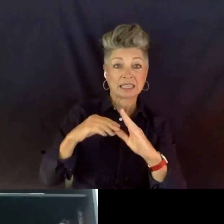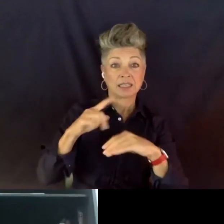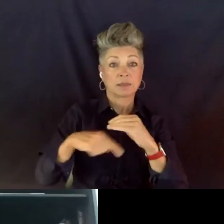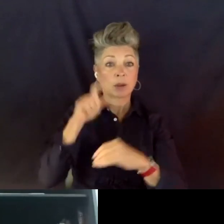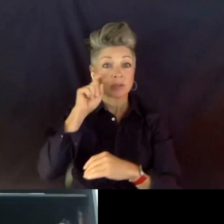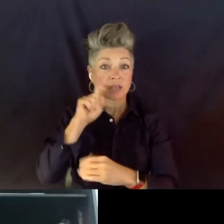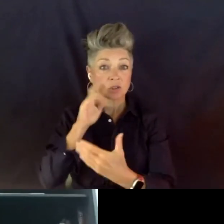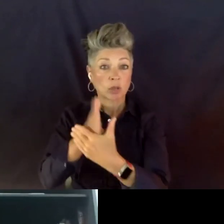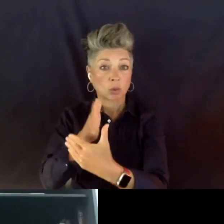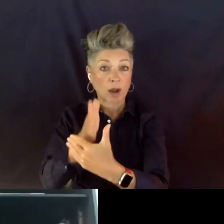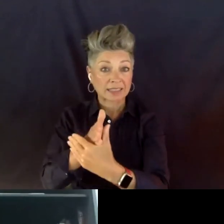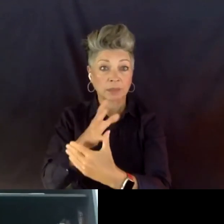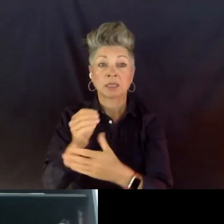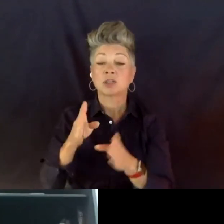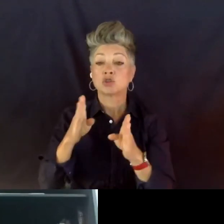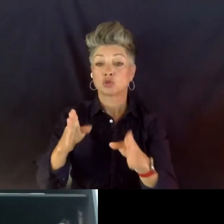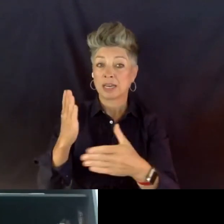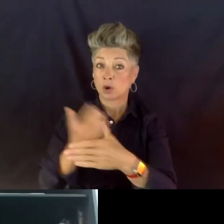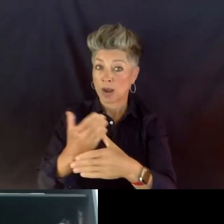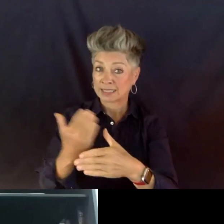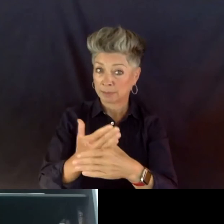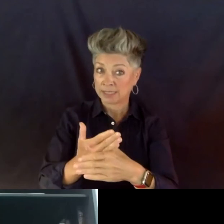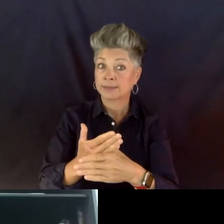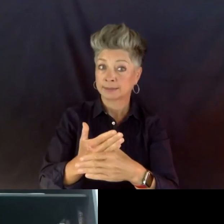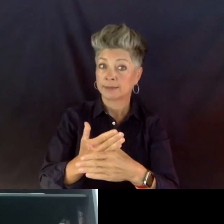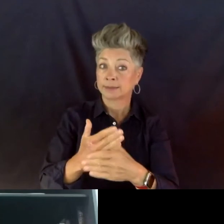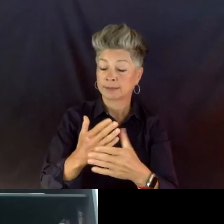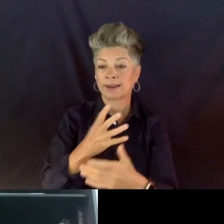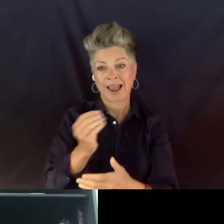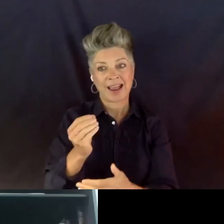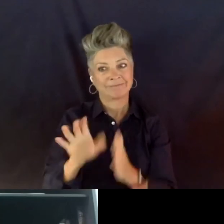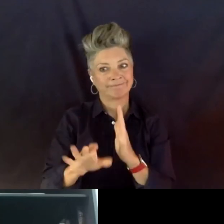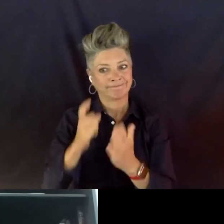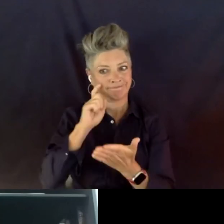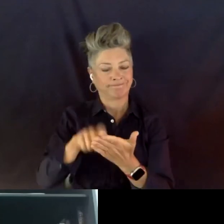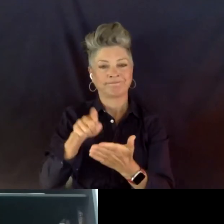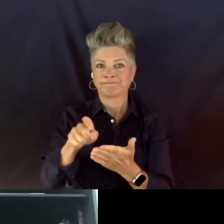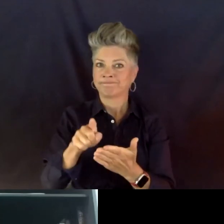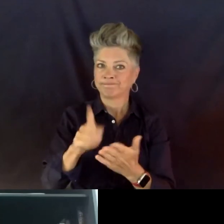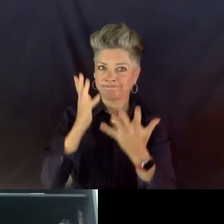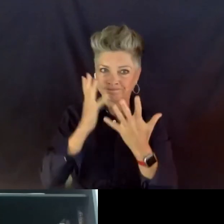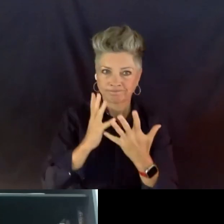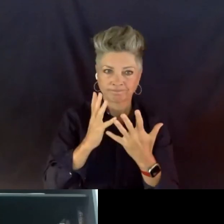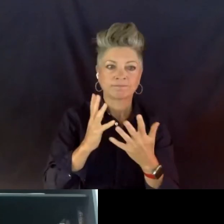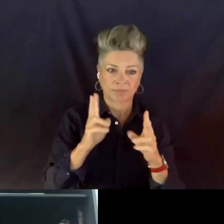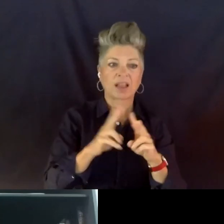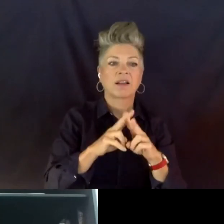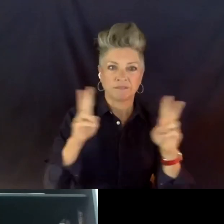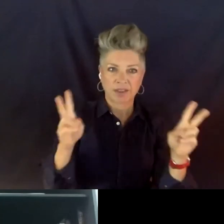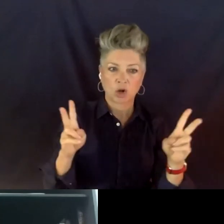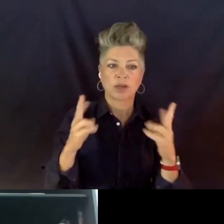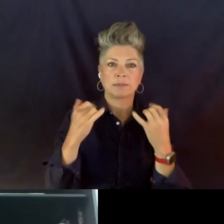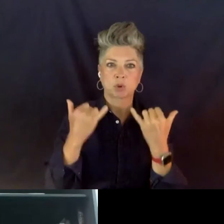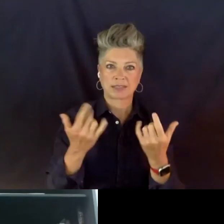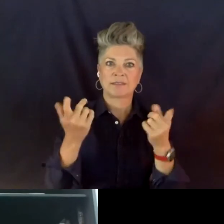harassment. And you find that this is, unfortunately, a very omnipresent phenomenon,